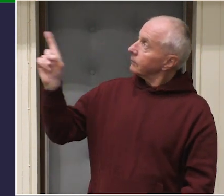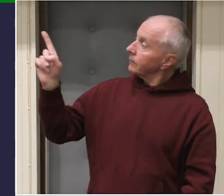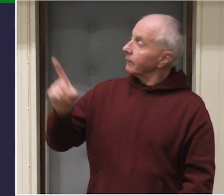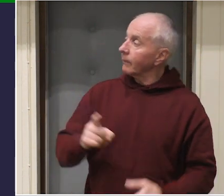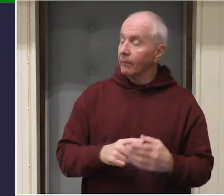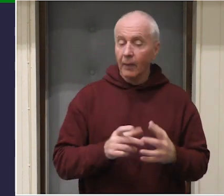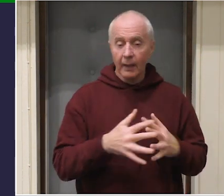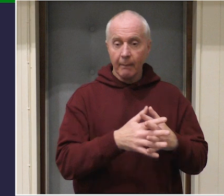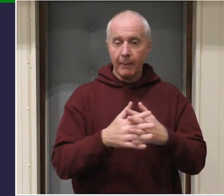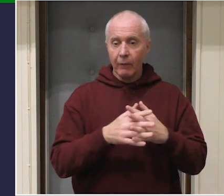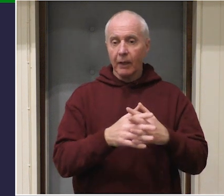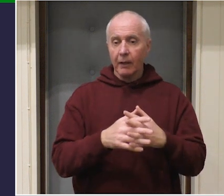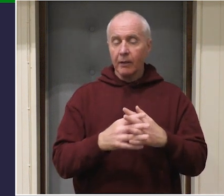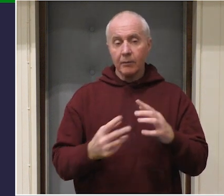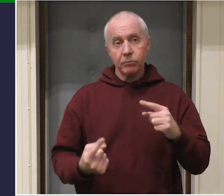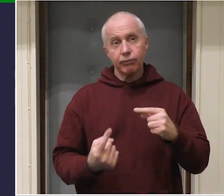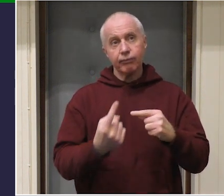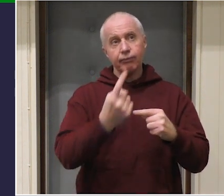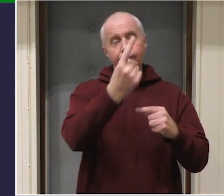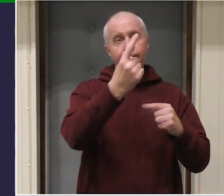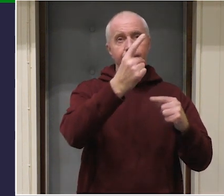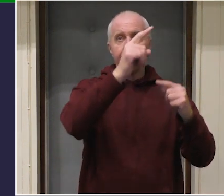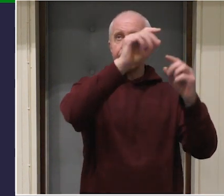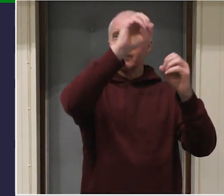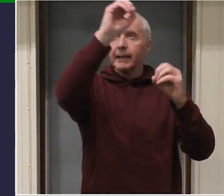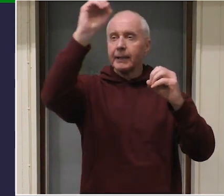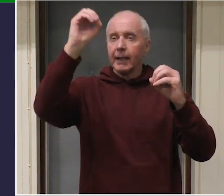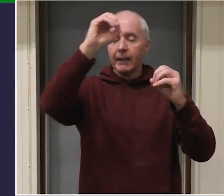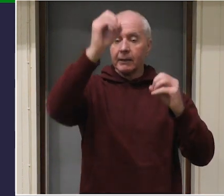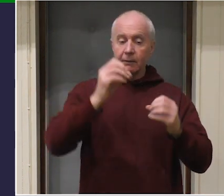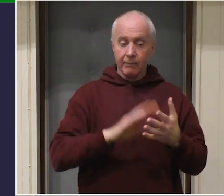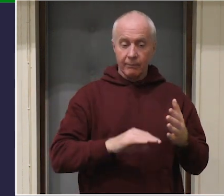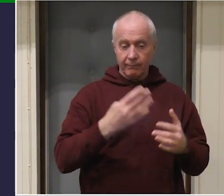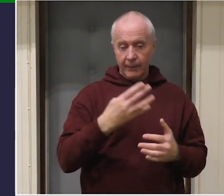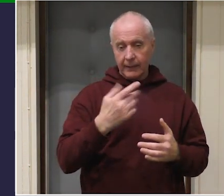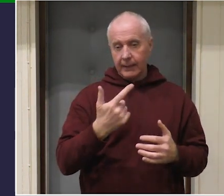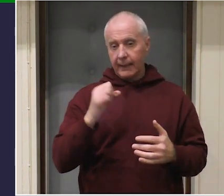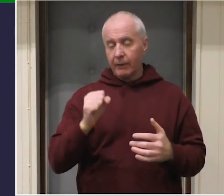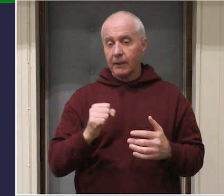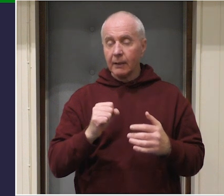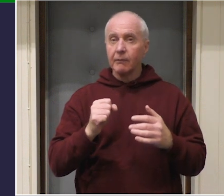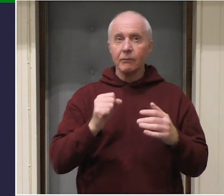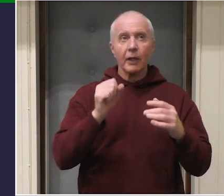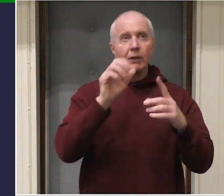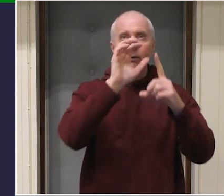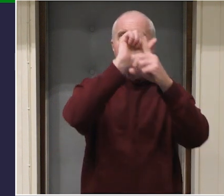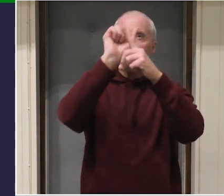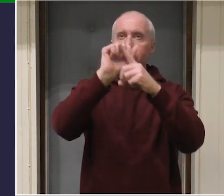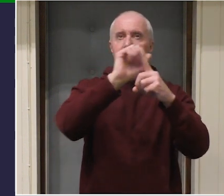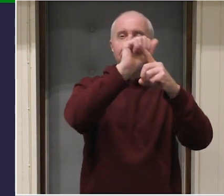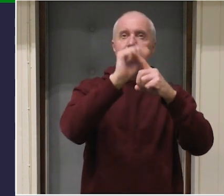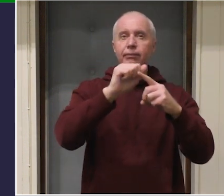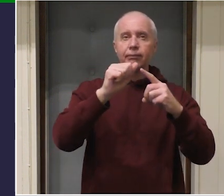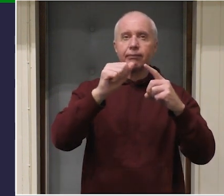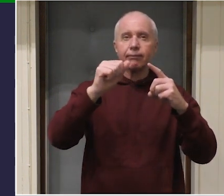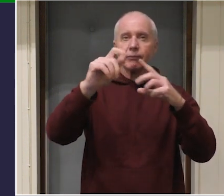up satellites into low Earth orbit to try and pick up very, very high energy radiation. The idea being that they thought the Russians